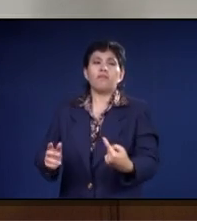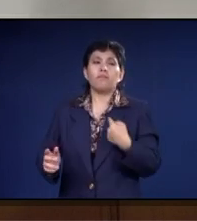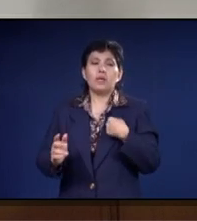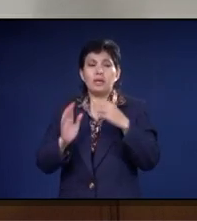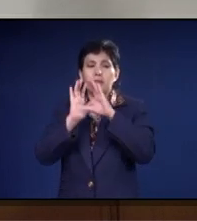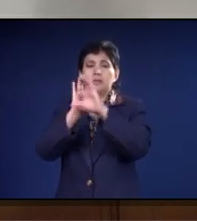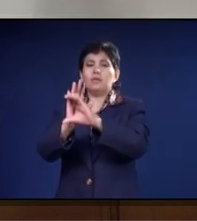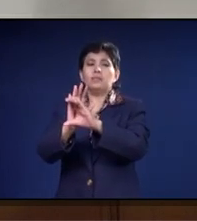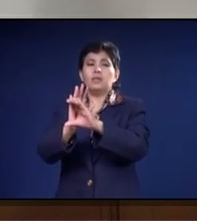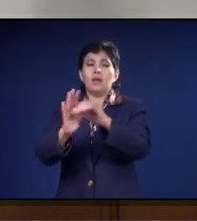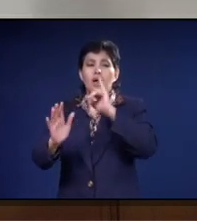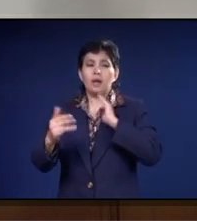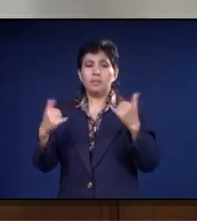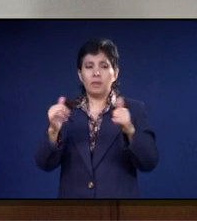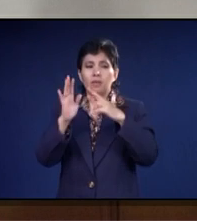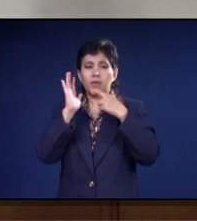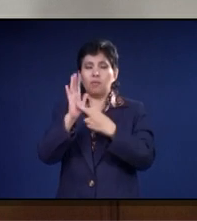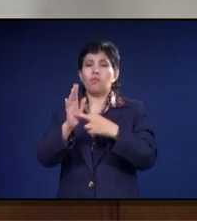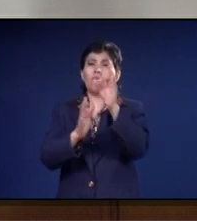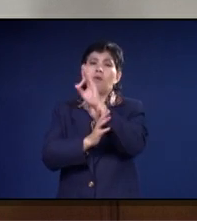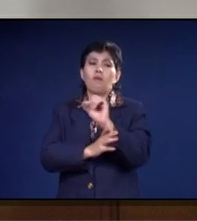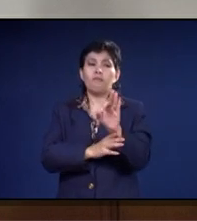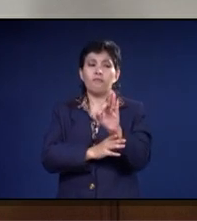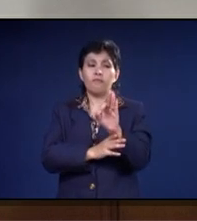an example, I played the role of